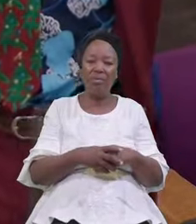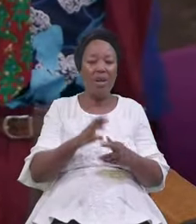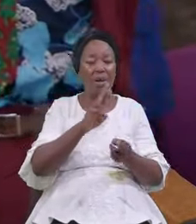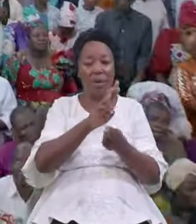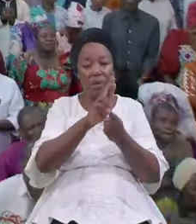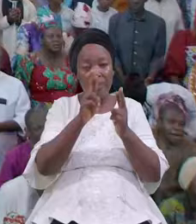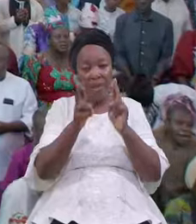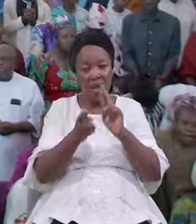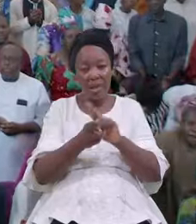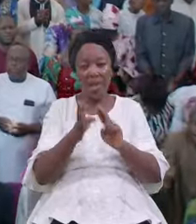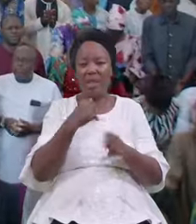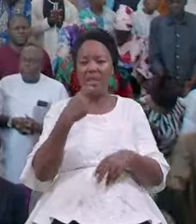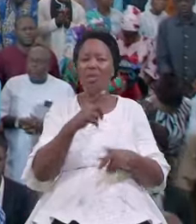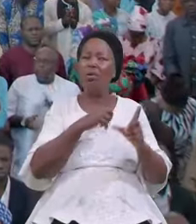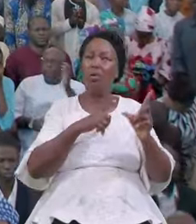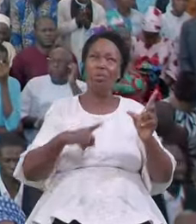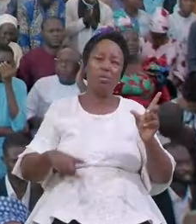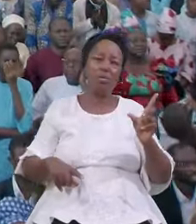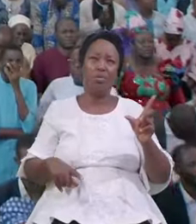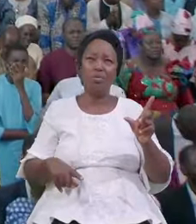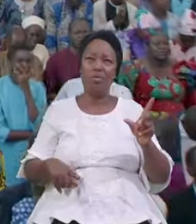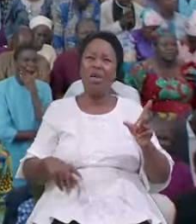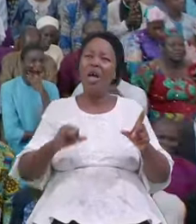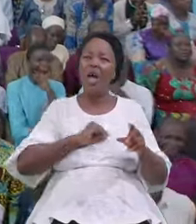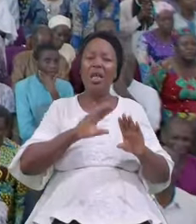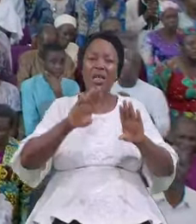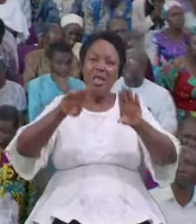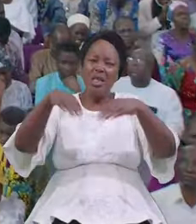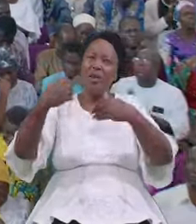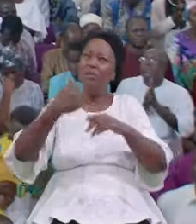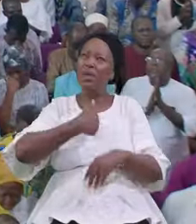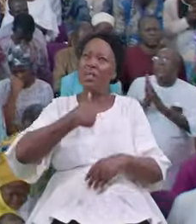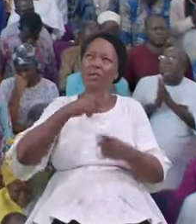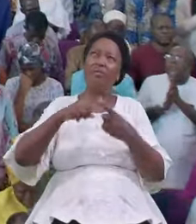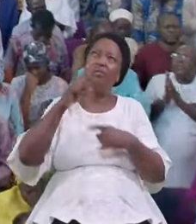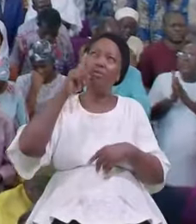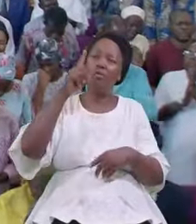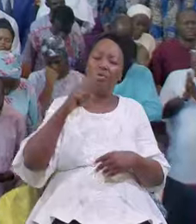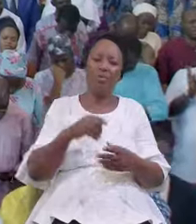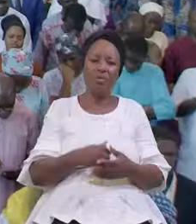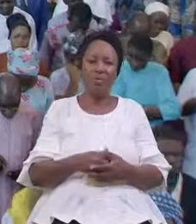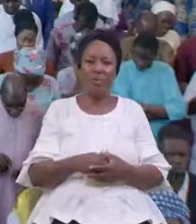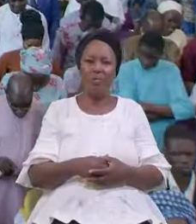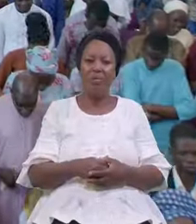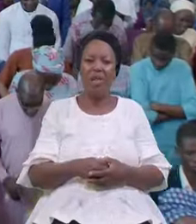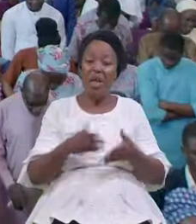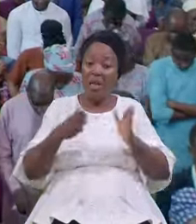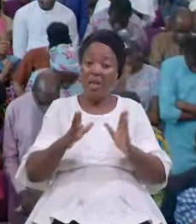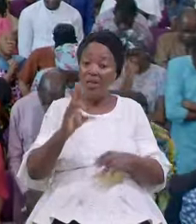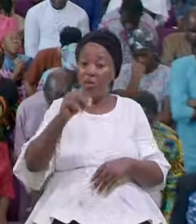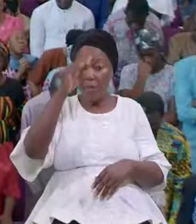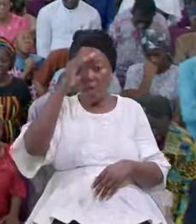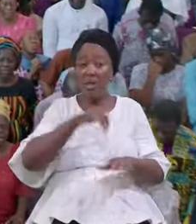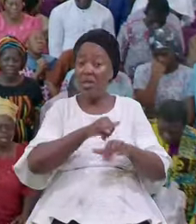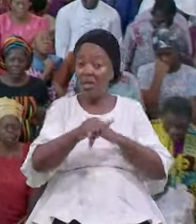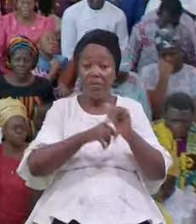Repent and say, Lord, I give myself to you. Let no man deceive you, and